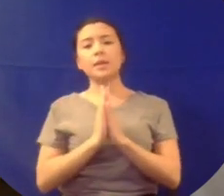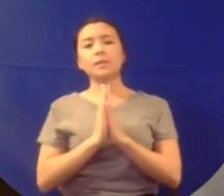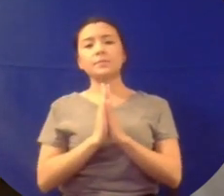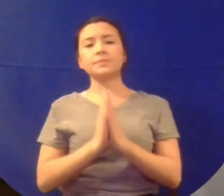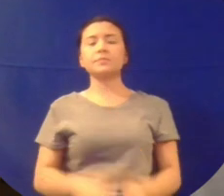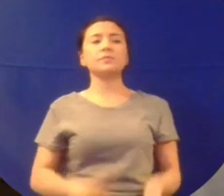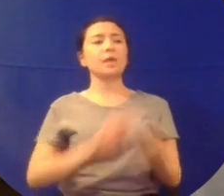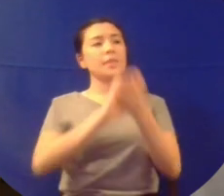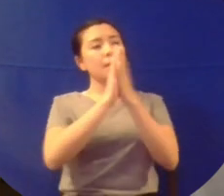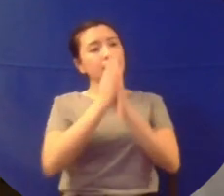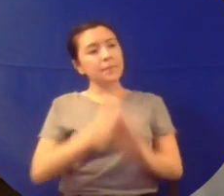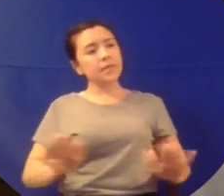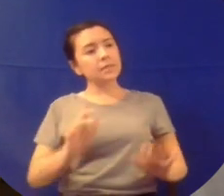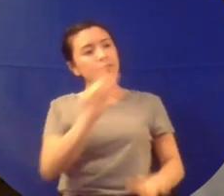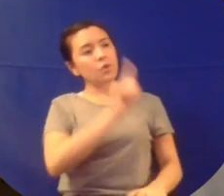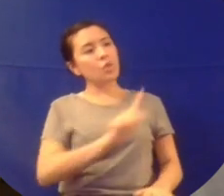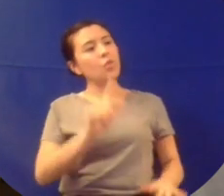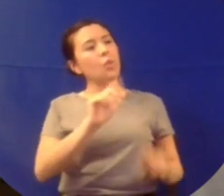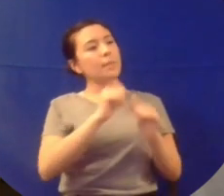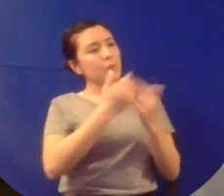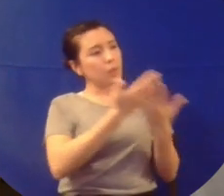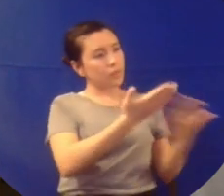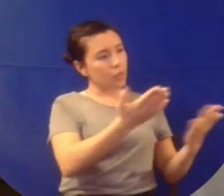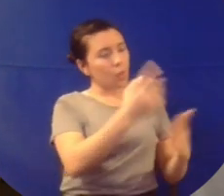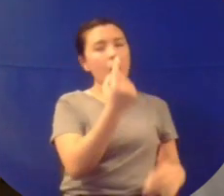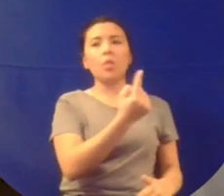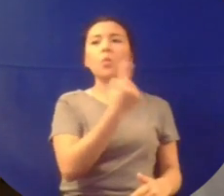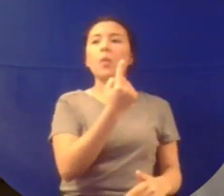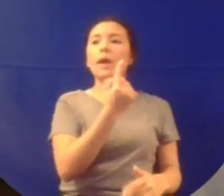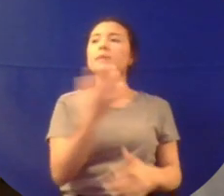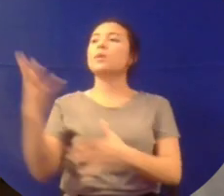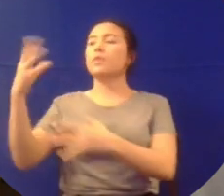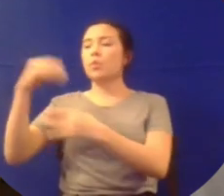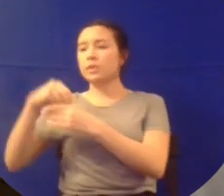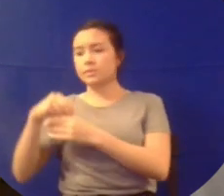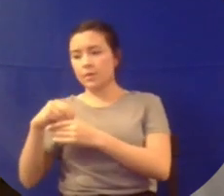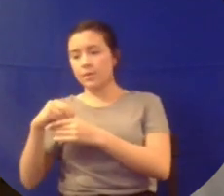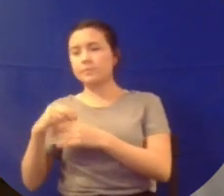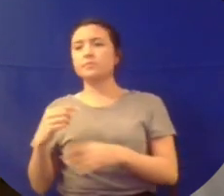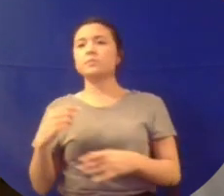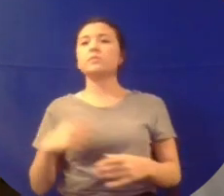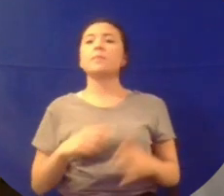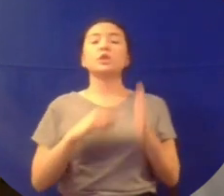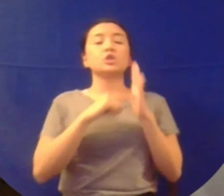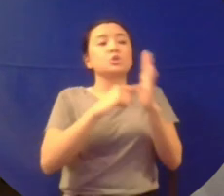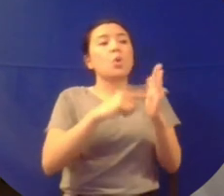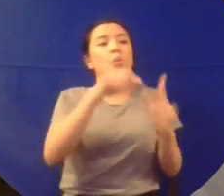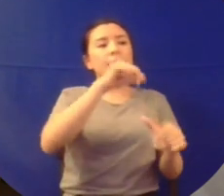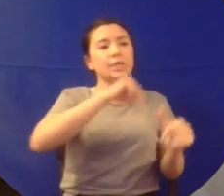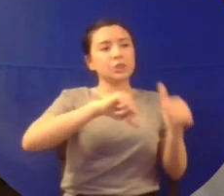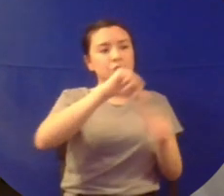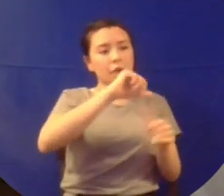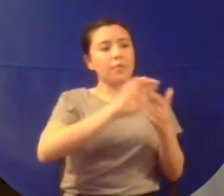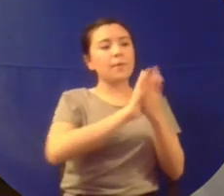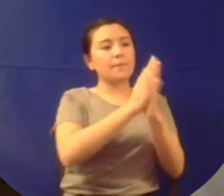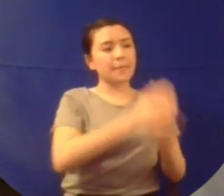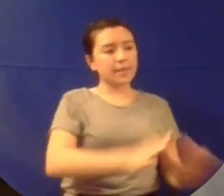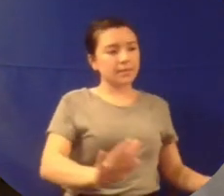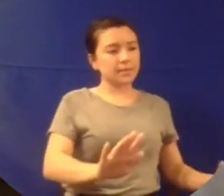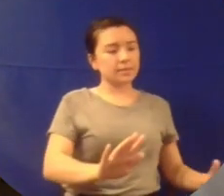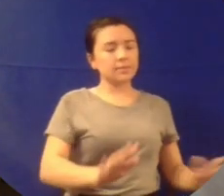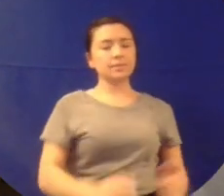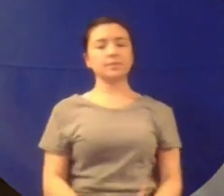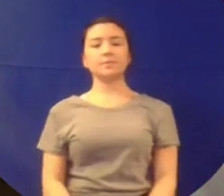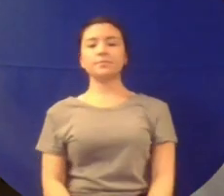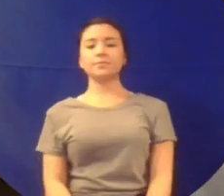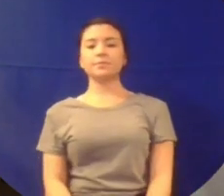forever and ever." Amen. The peace of the Lord be with you always. With your spirit. May we